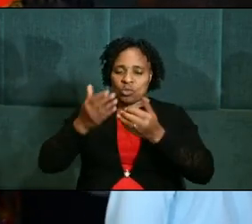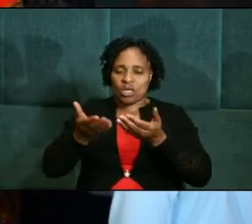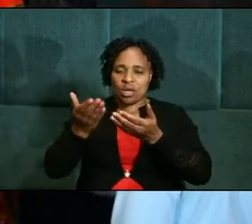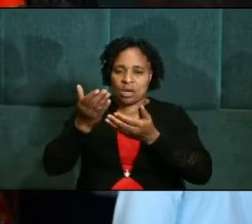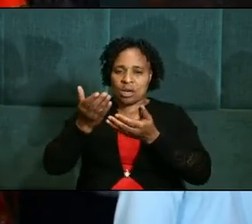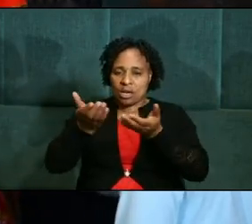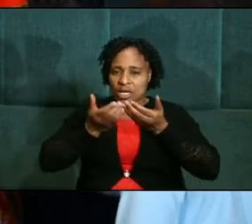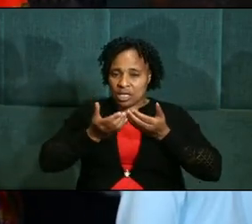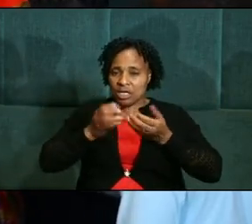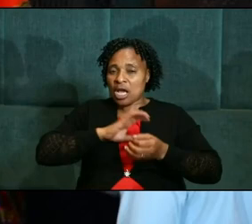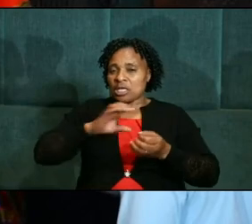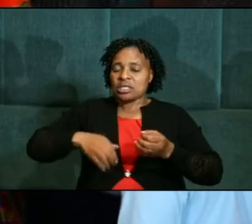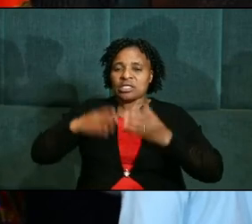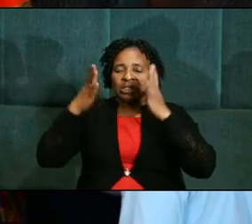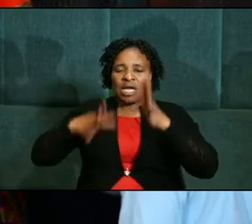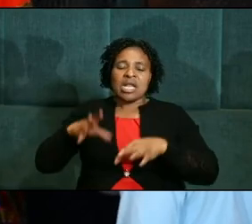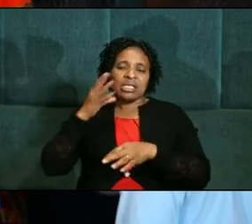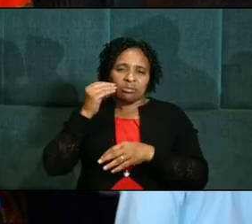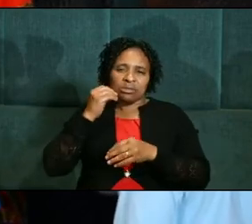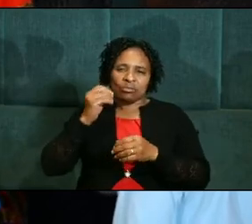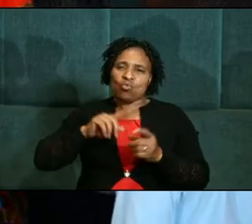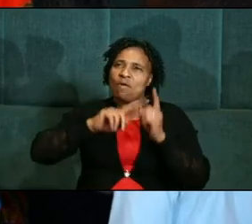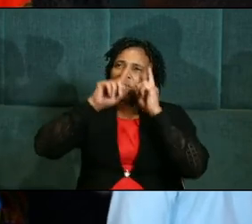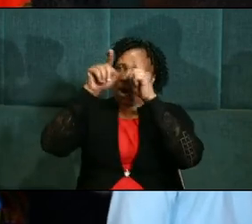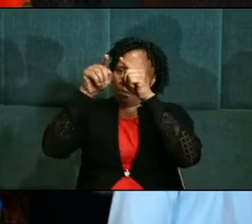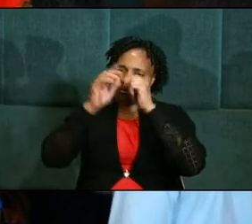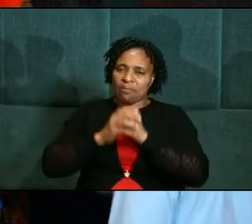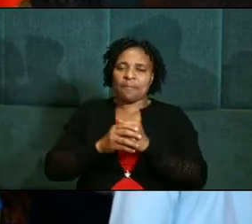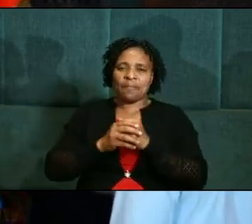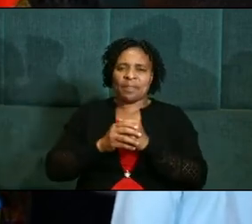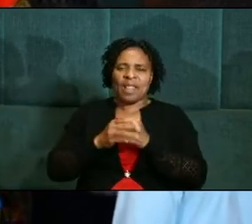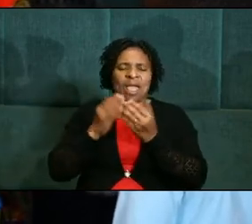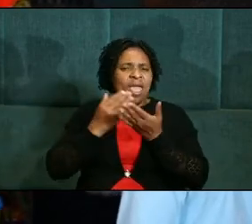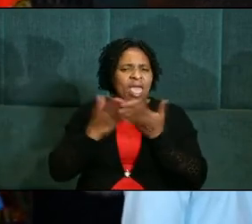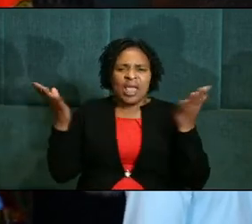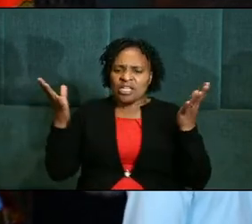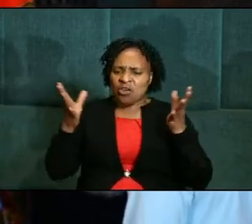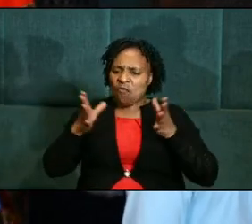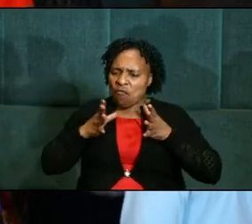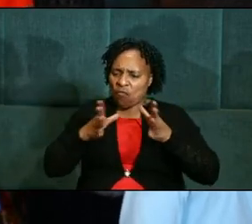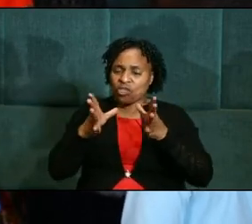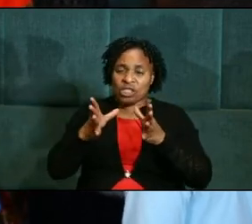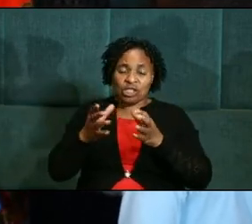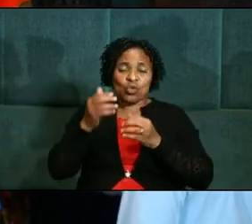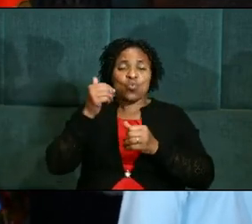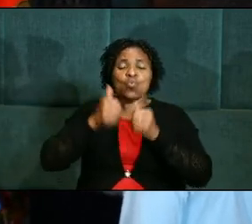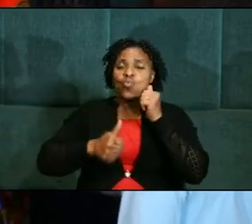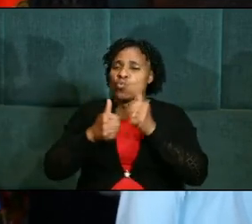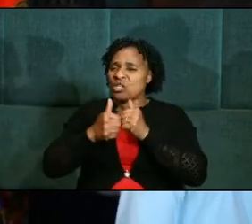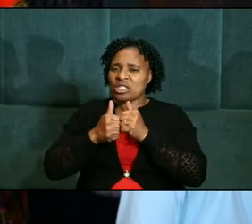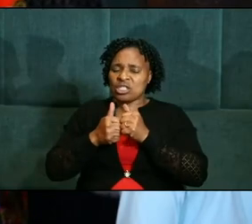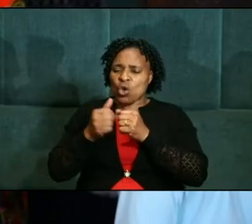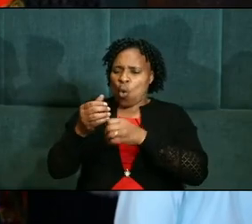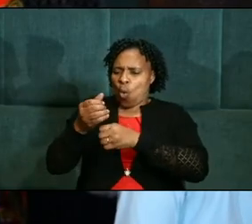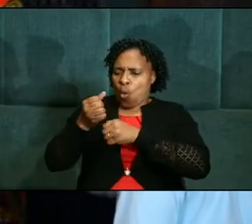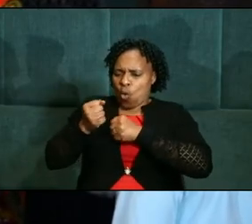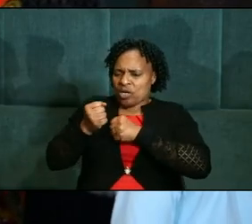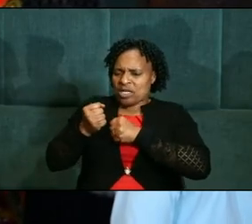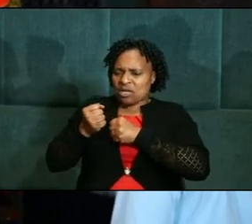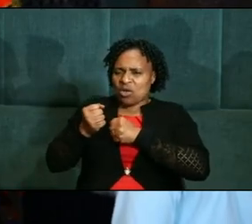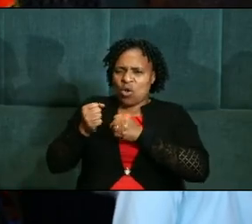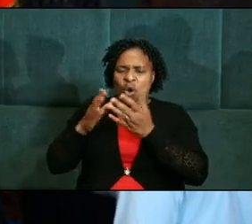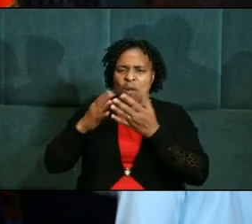experience. We have come to you. And if any forces that is holding us, tying